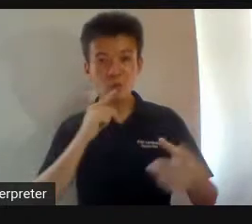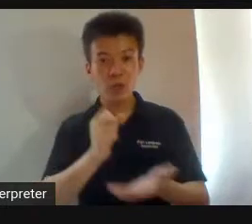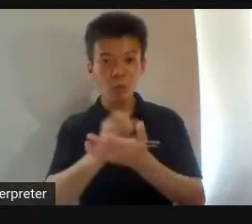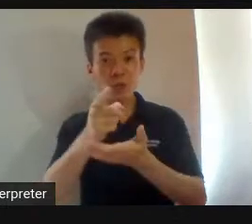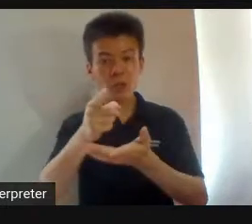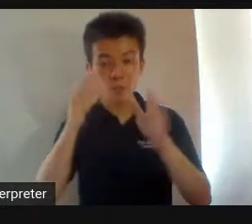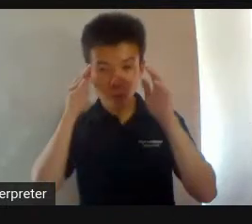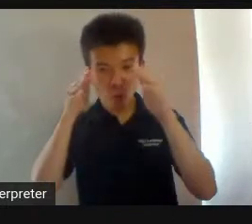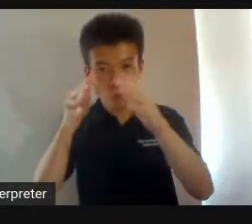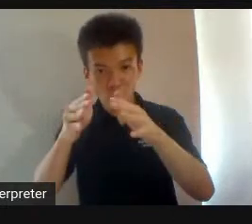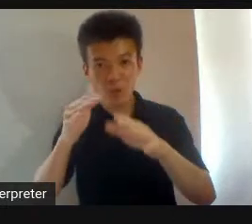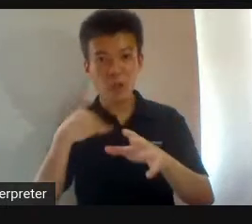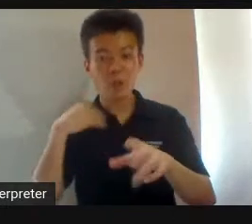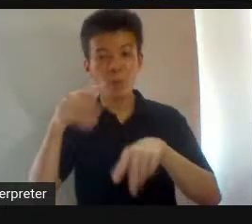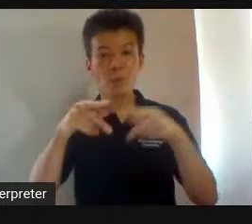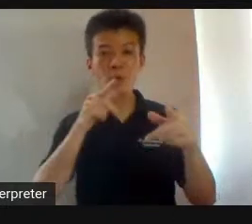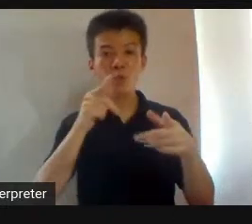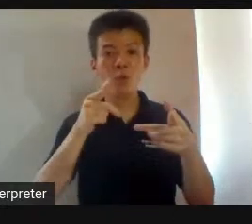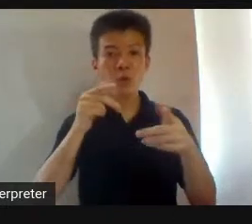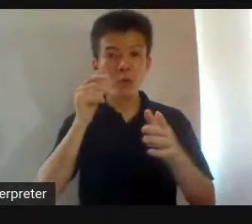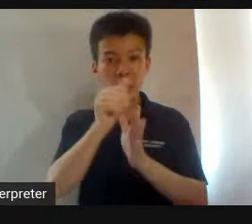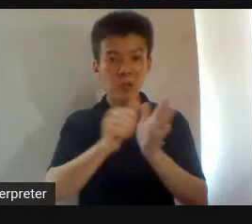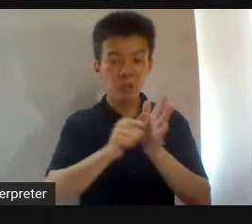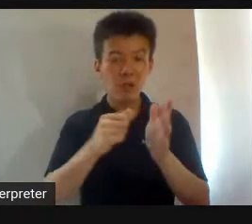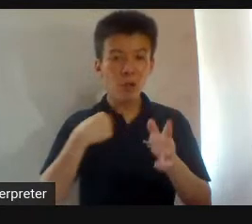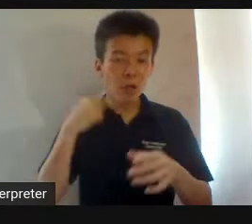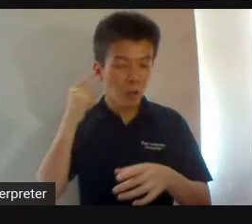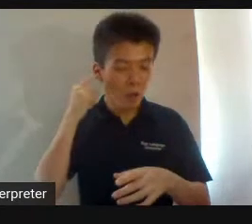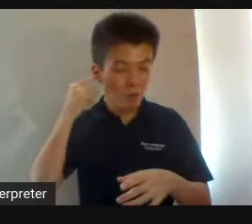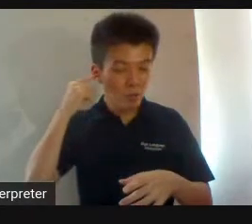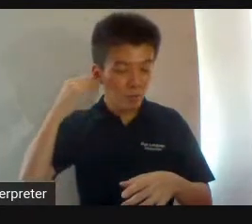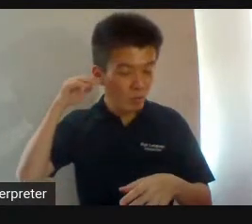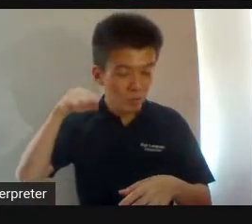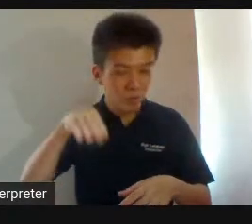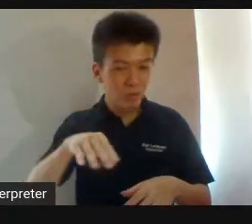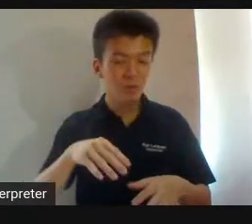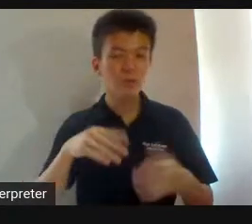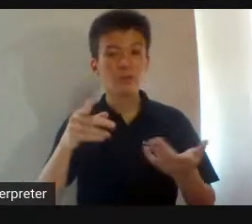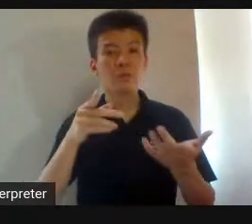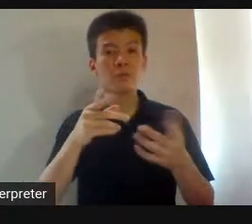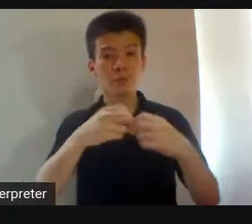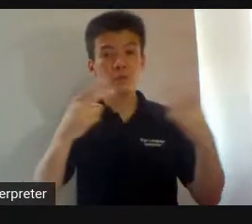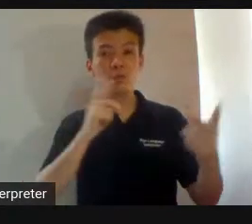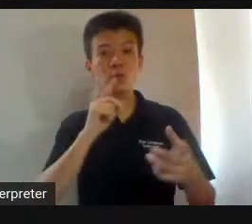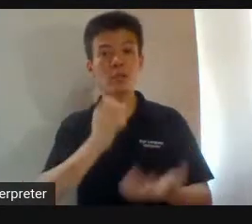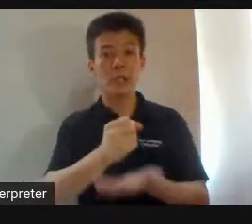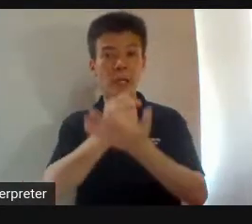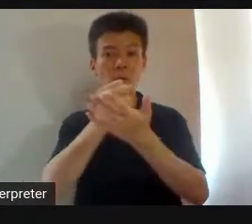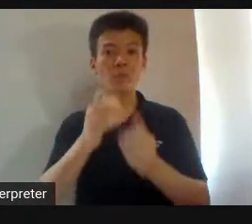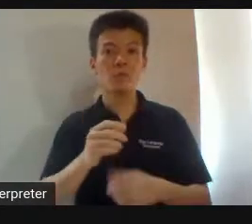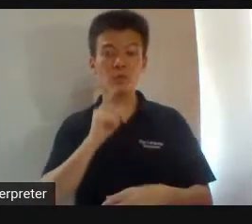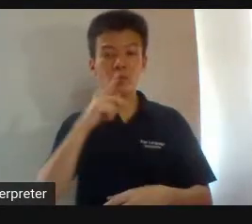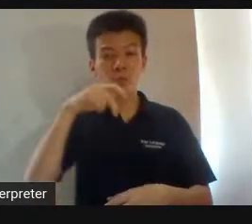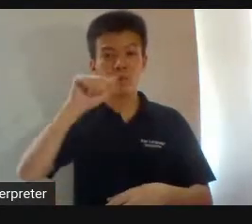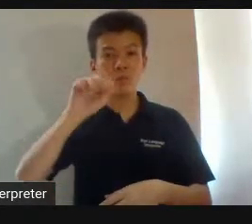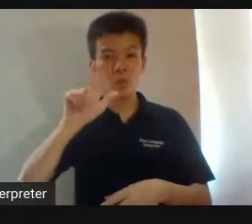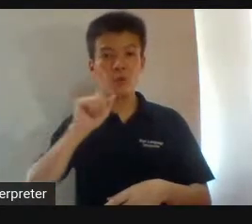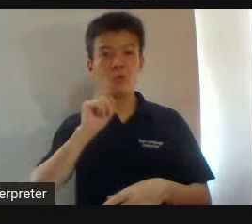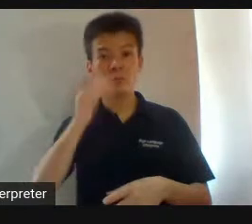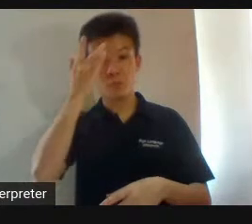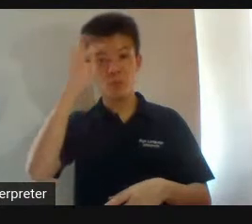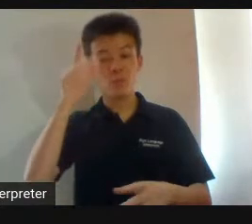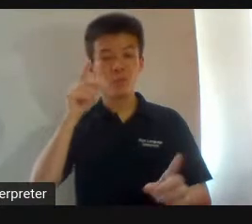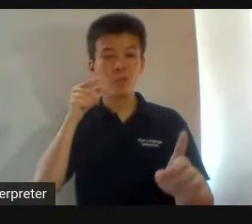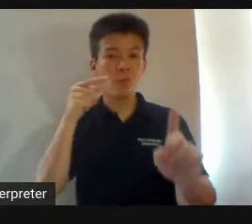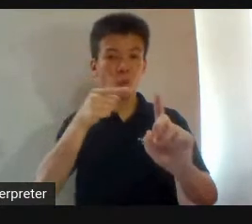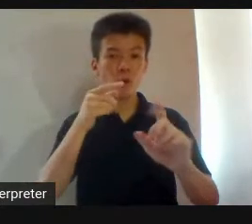focus. I have people who are aging and go like, oh, my hearing's going. The captions truly help. So yeah, Paul, absolutely brilliant point about